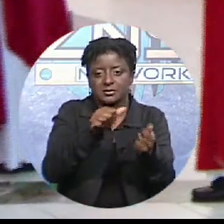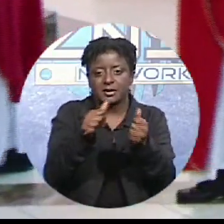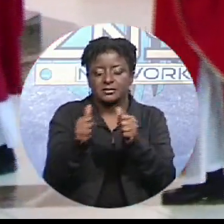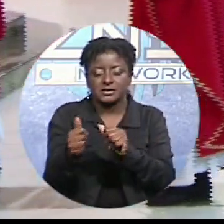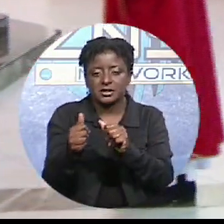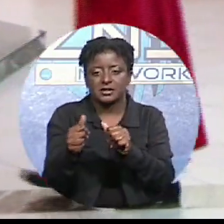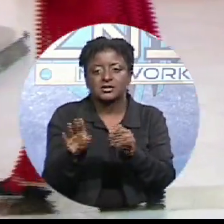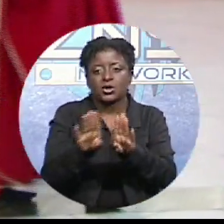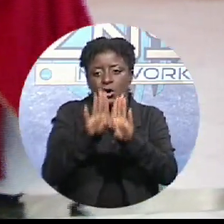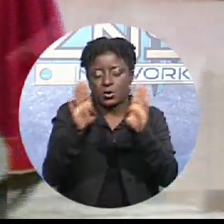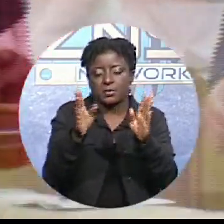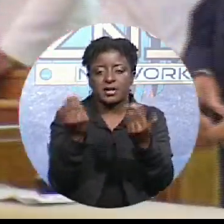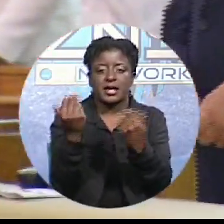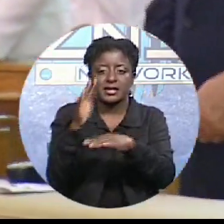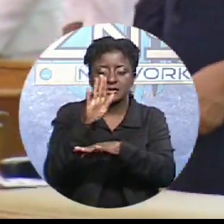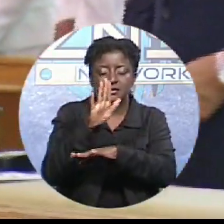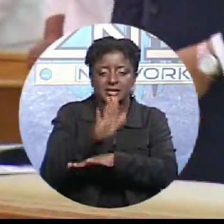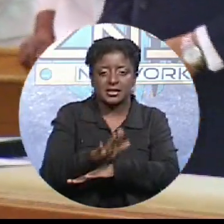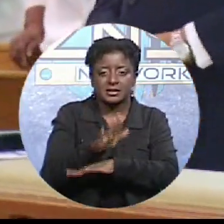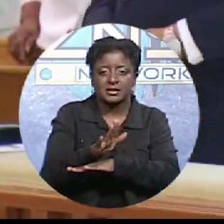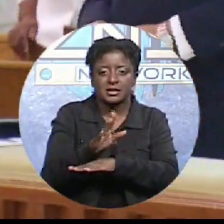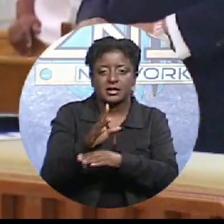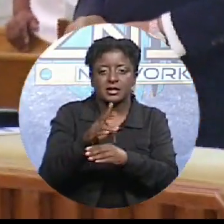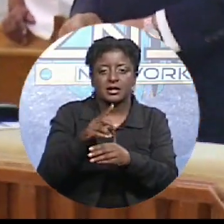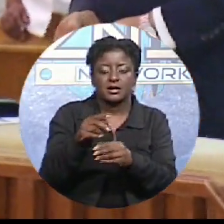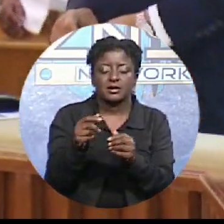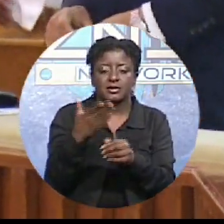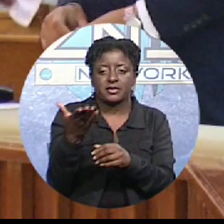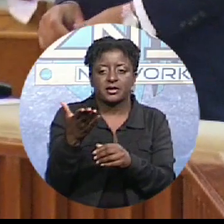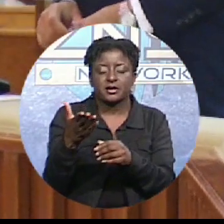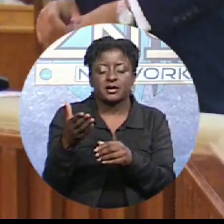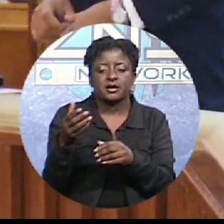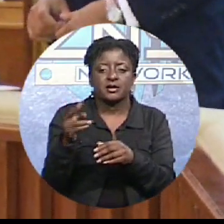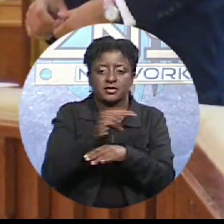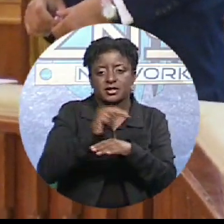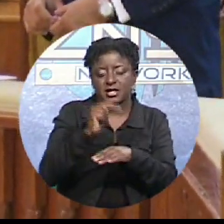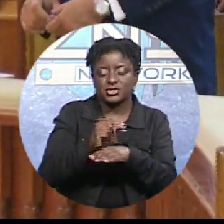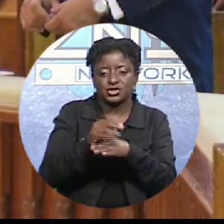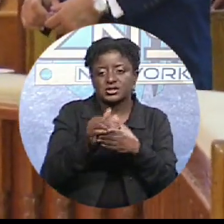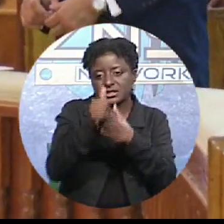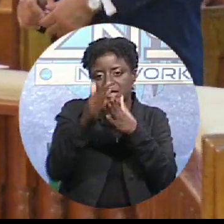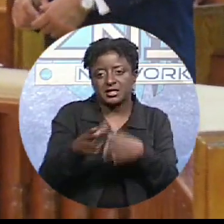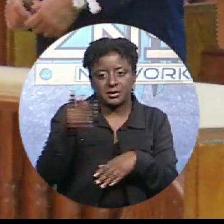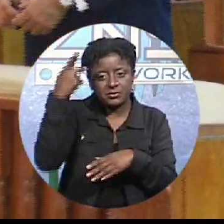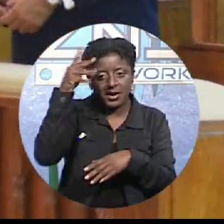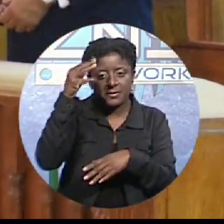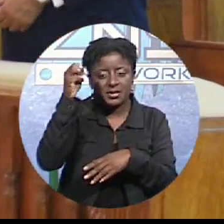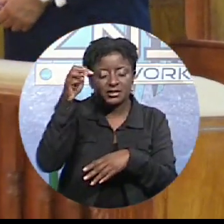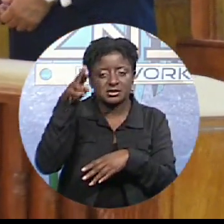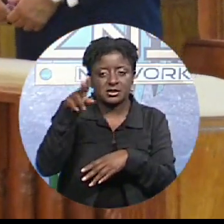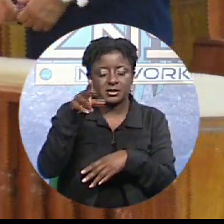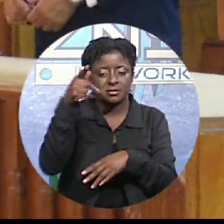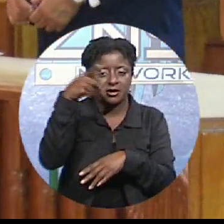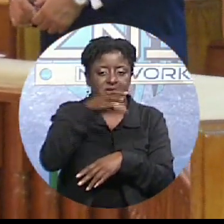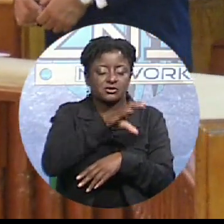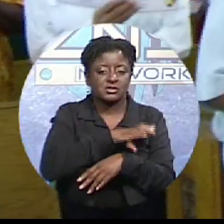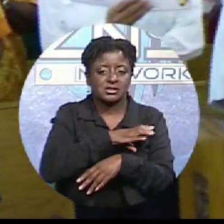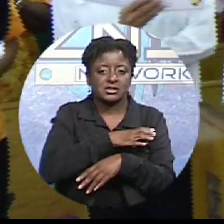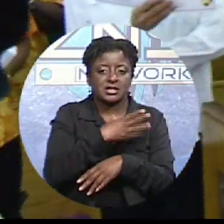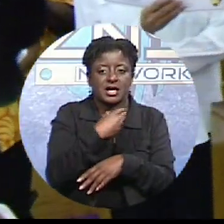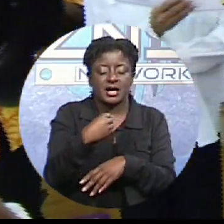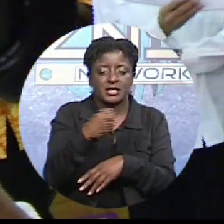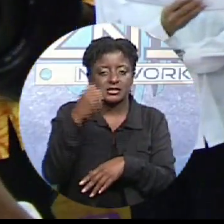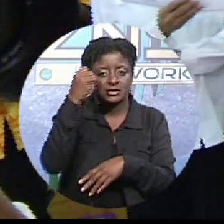Francis Xavier Cathedral. Among those in attendance, the nation's leader, Prime Minister Perry Christie, and His Excellency Sir Arthur Foulkes and Lady